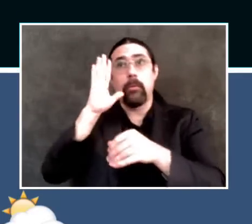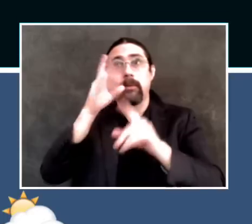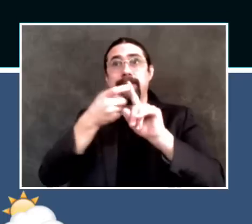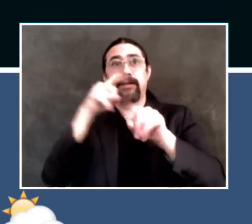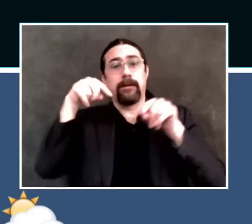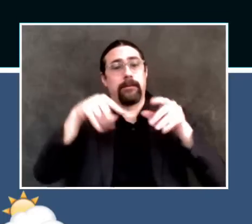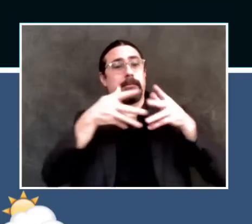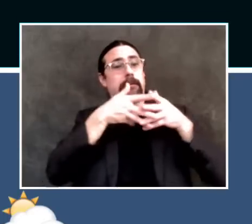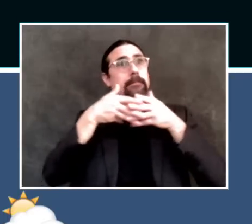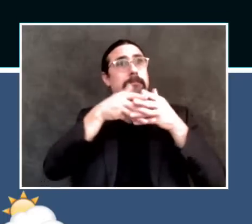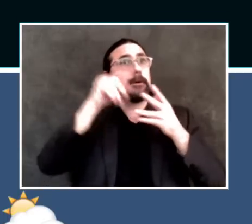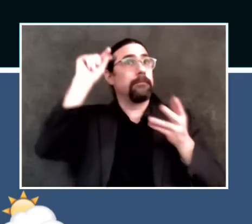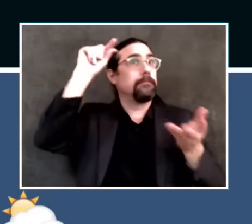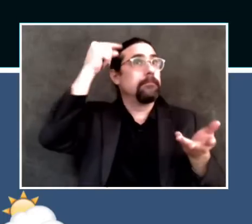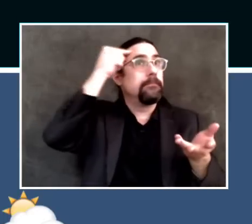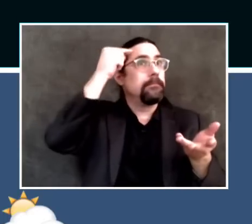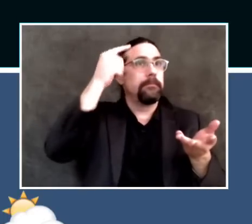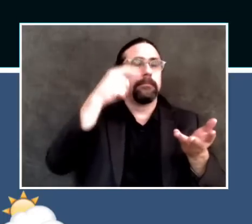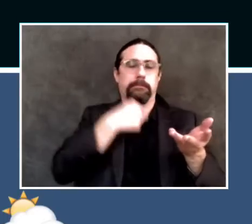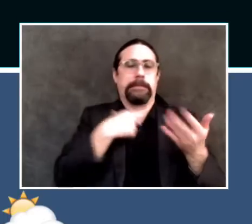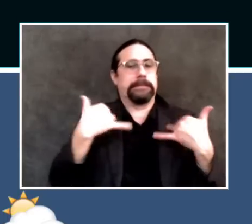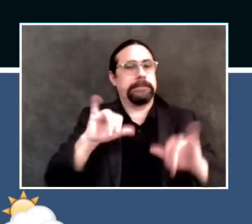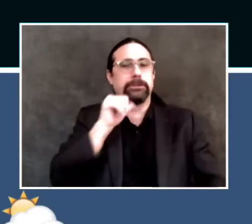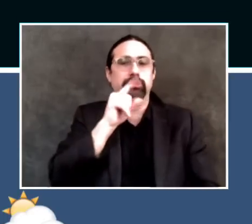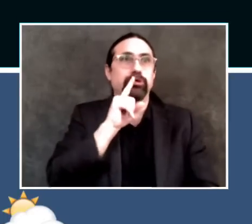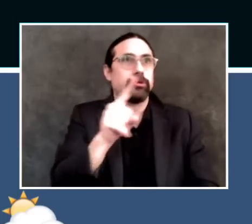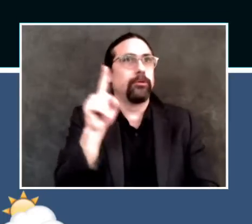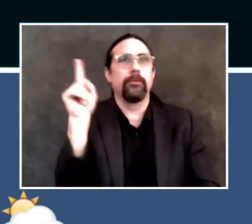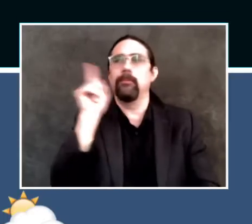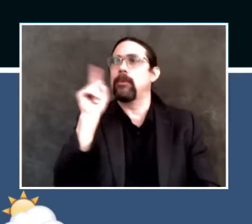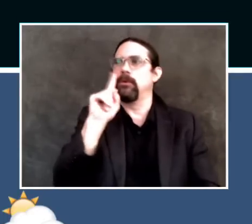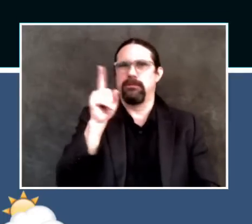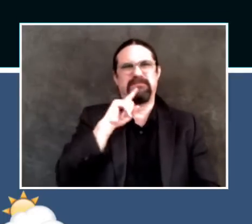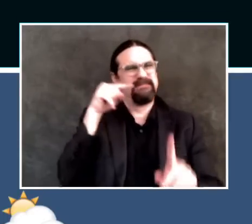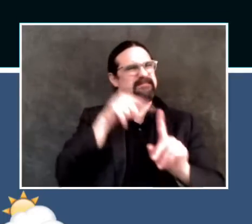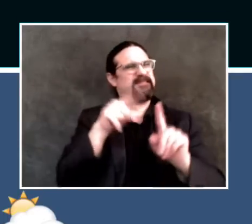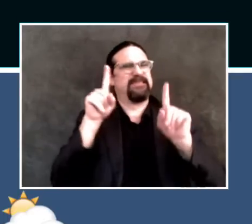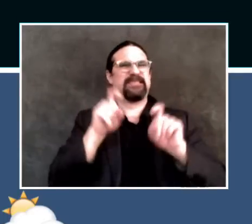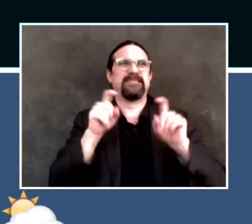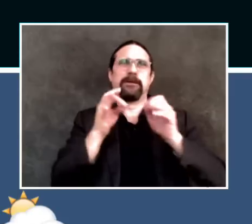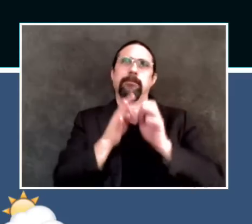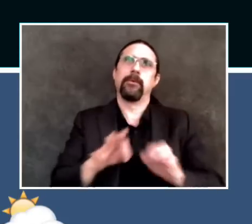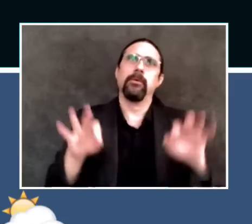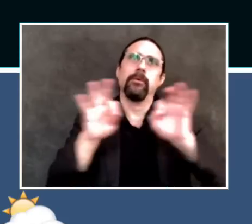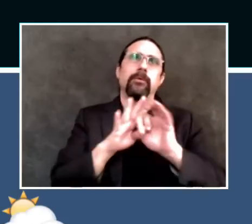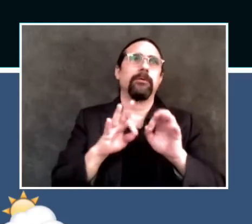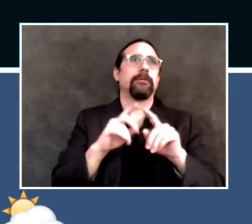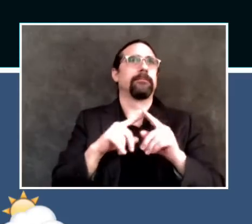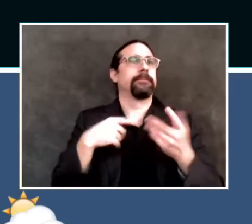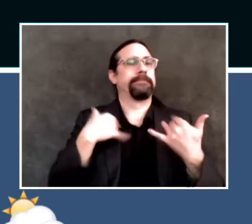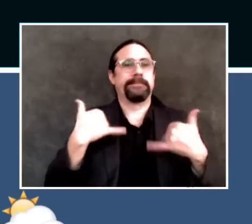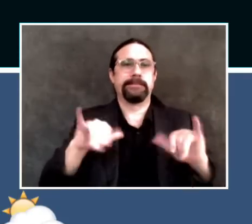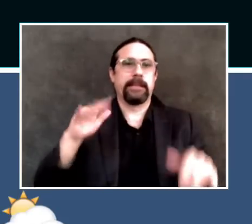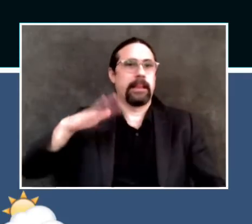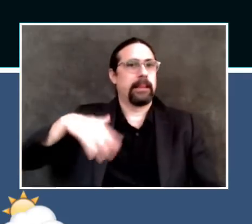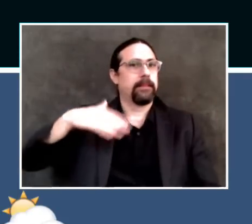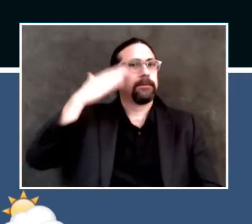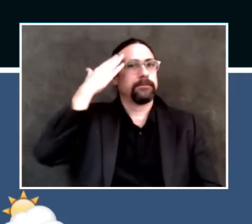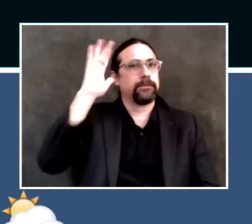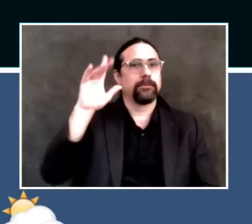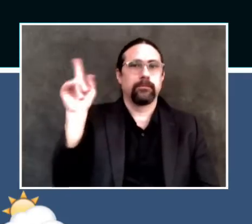they need it. I think the federal government is still the single most important piece of this equation when it comes to testing. So we would need more